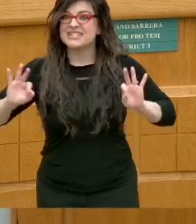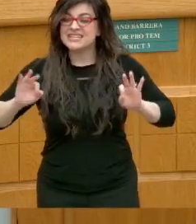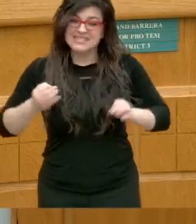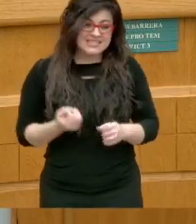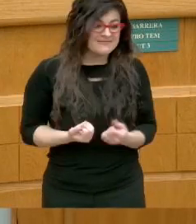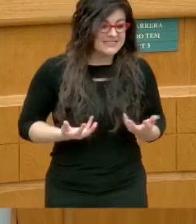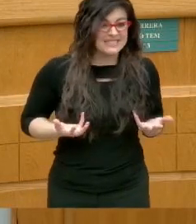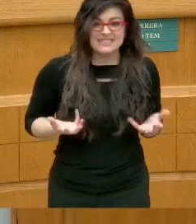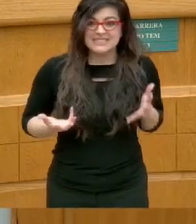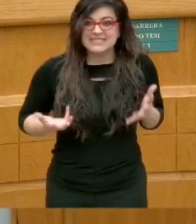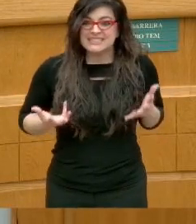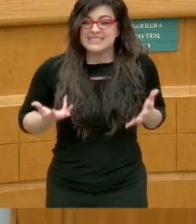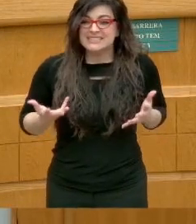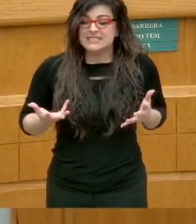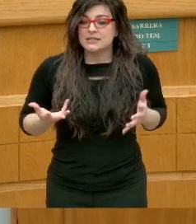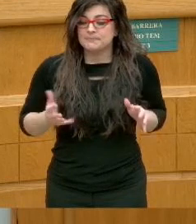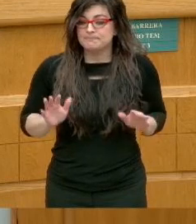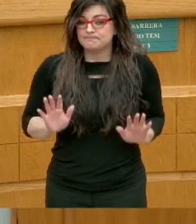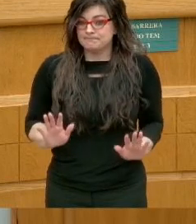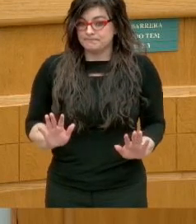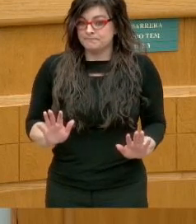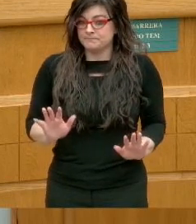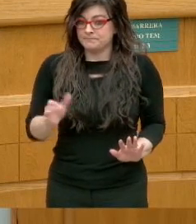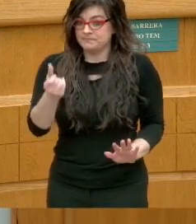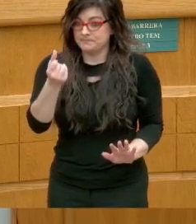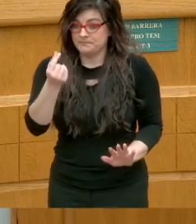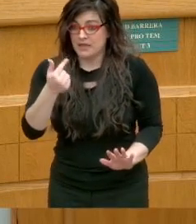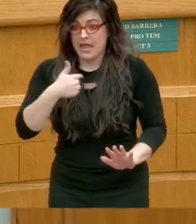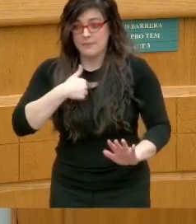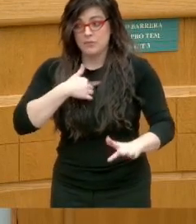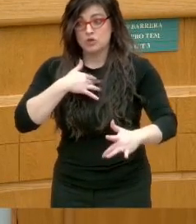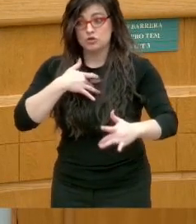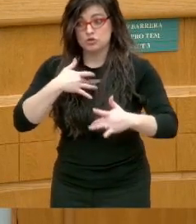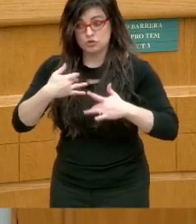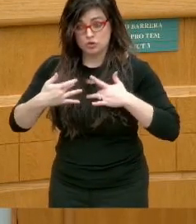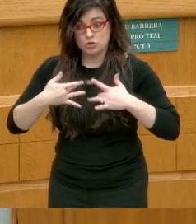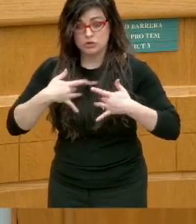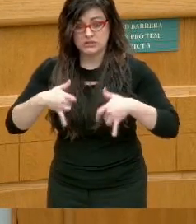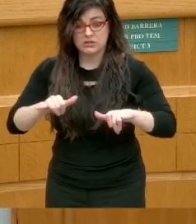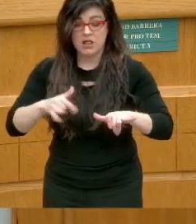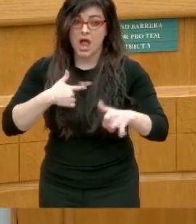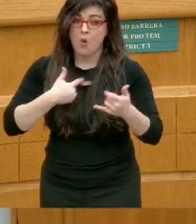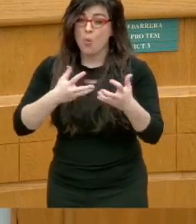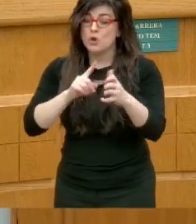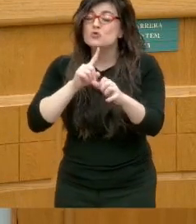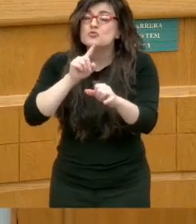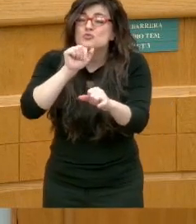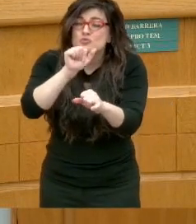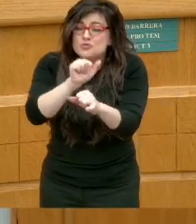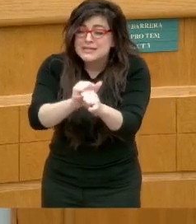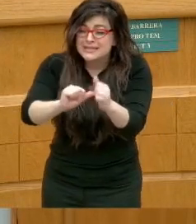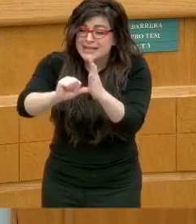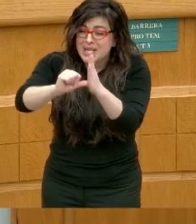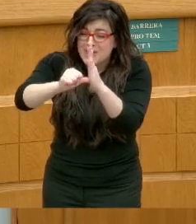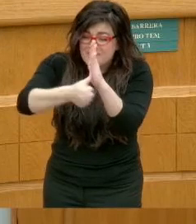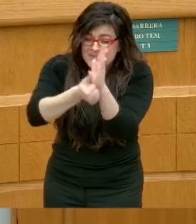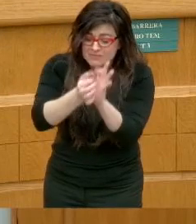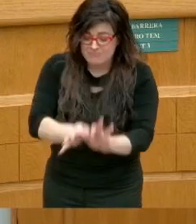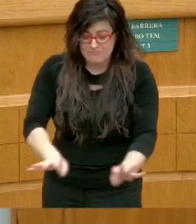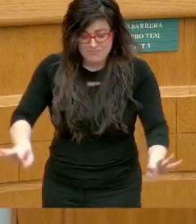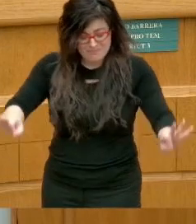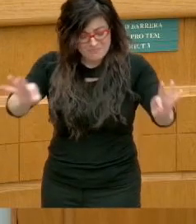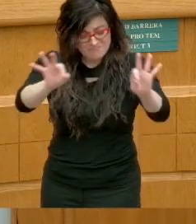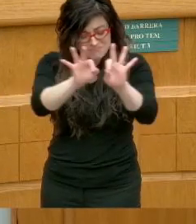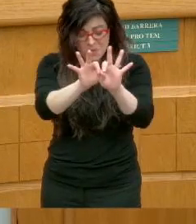again. But I am very concerned that if I do not come up here and really tell you how important it is to stay